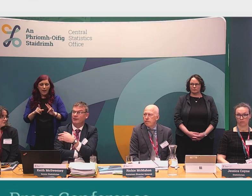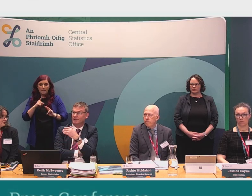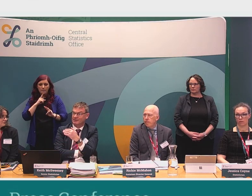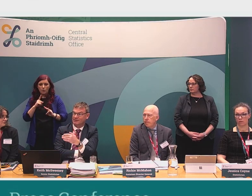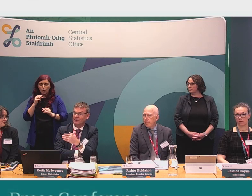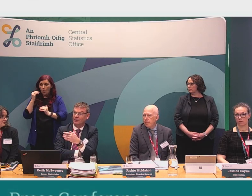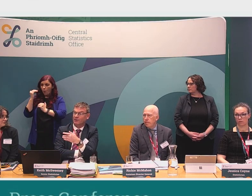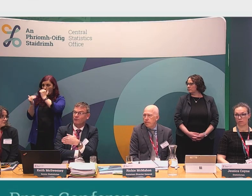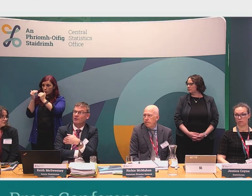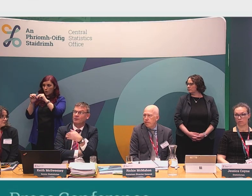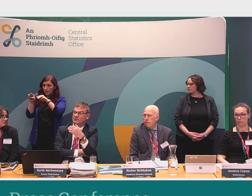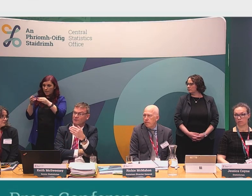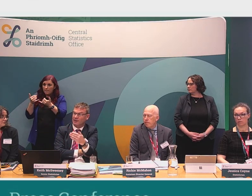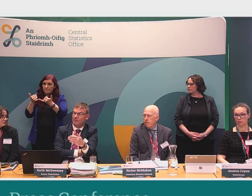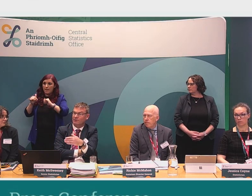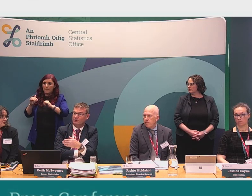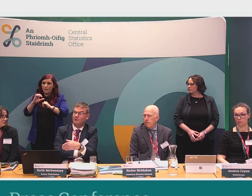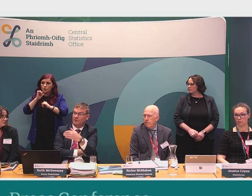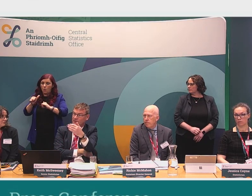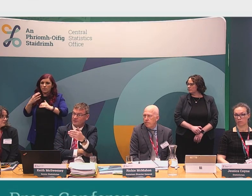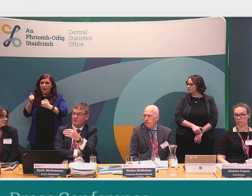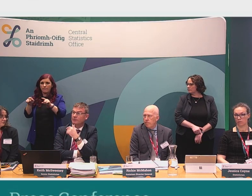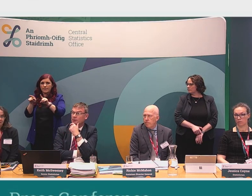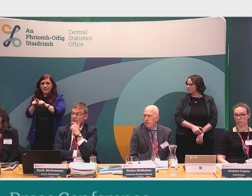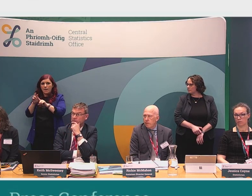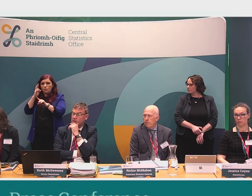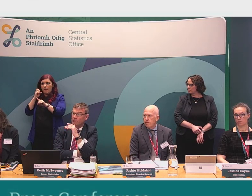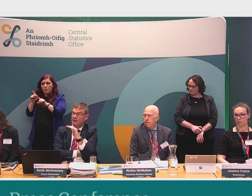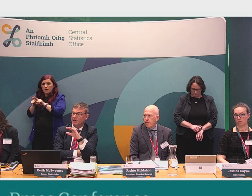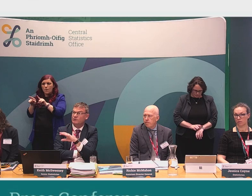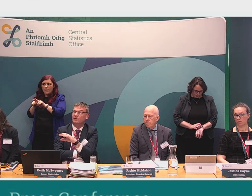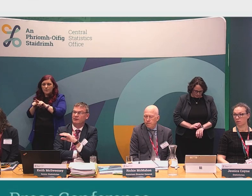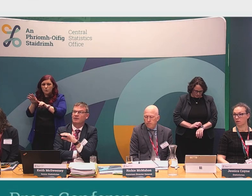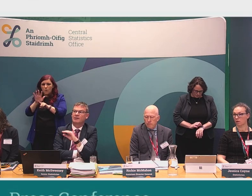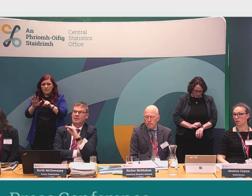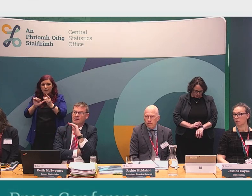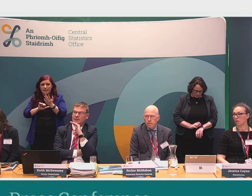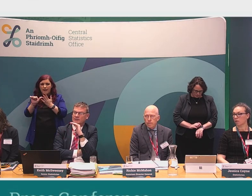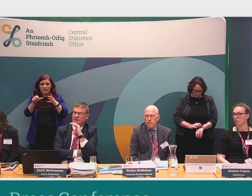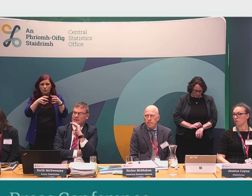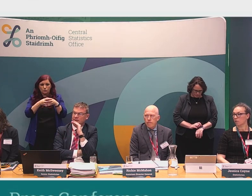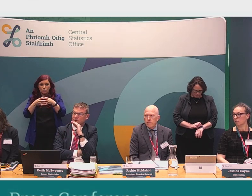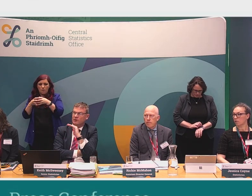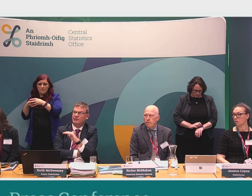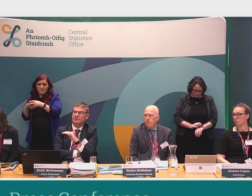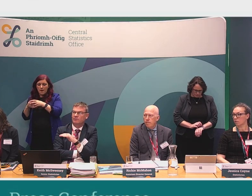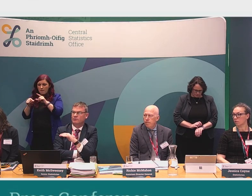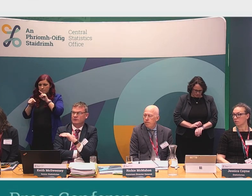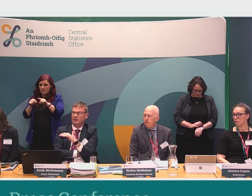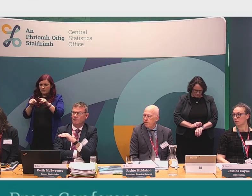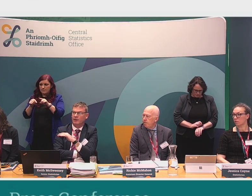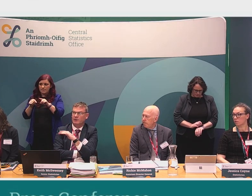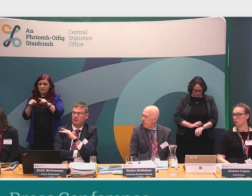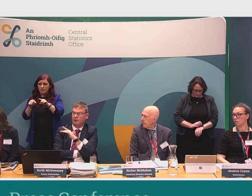might necessarily kind of recall stuff that happened maybe 30, 40 years ago also. But that age effect is strongly signposted